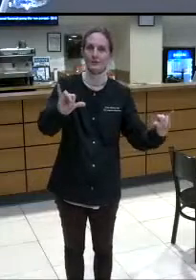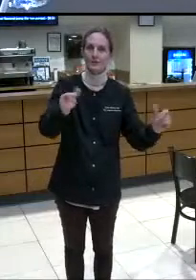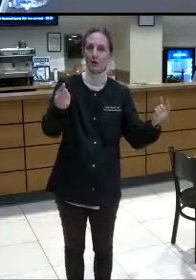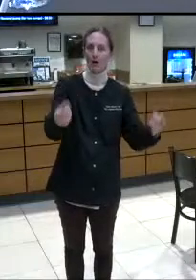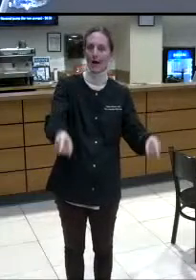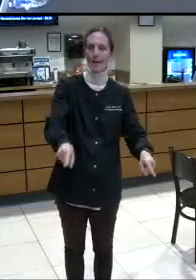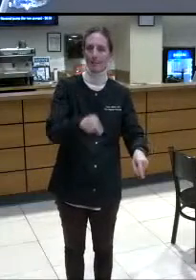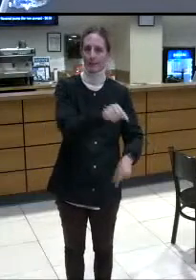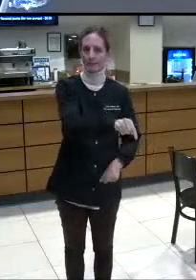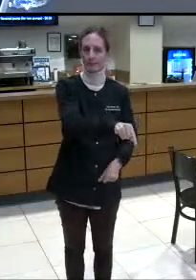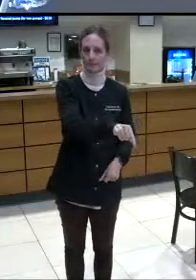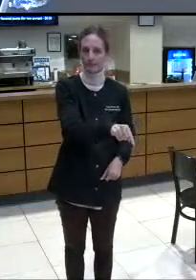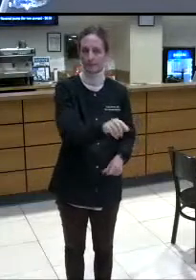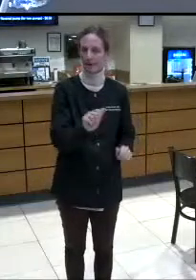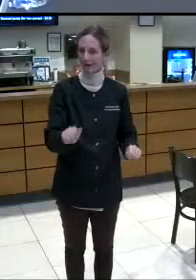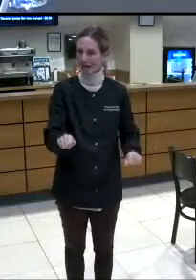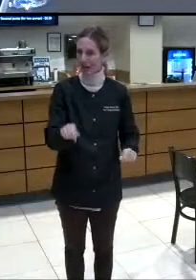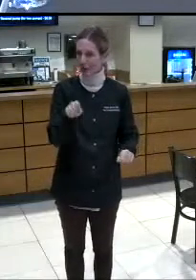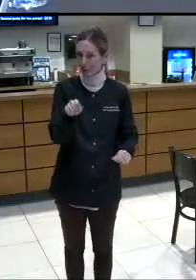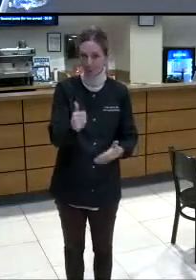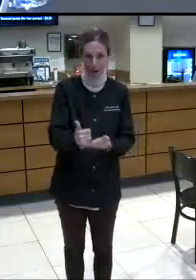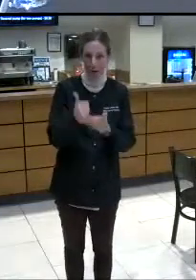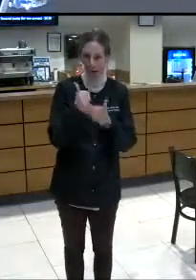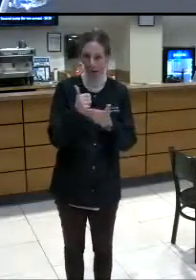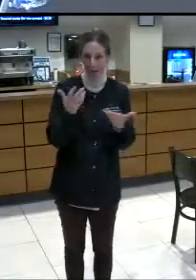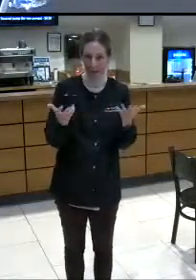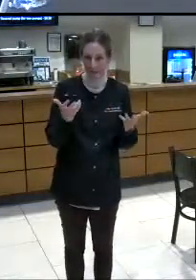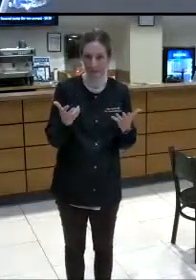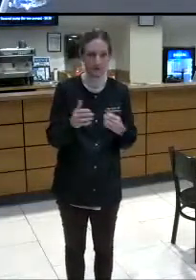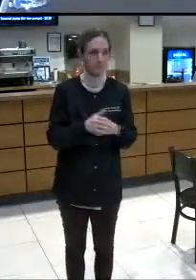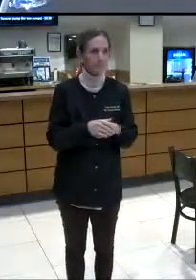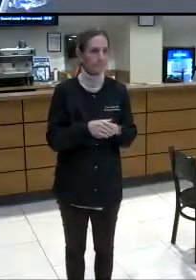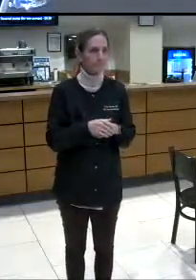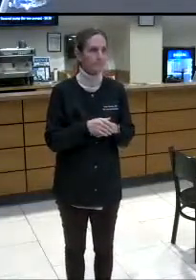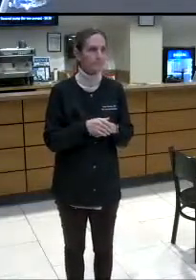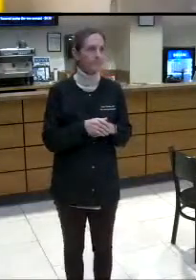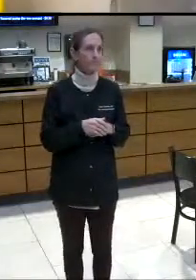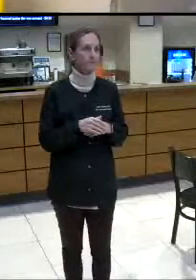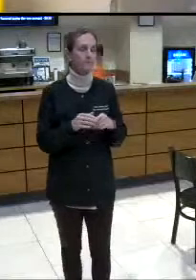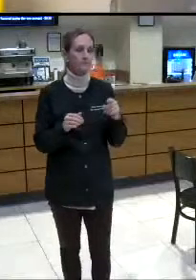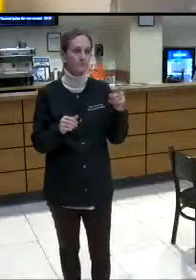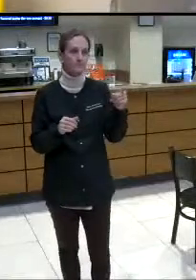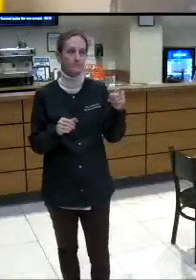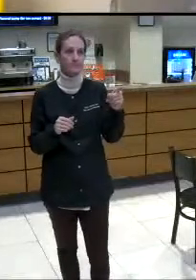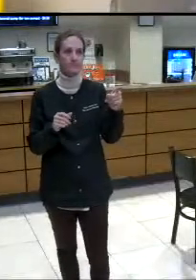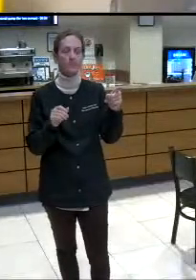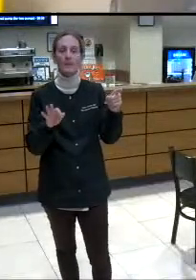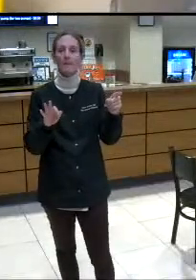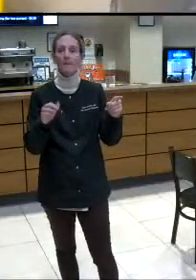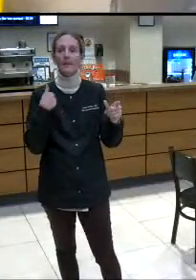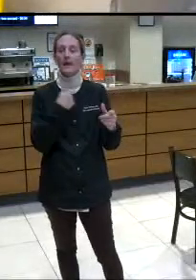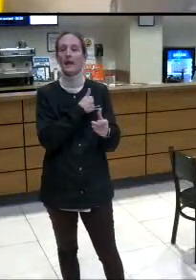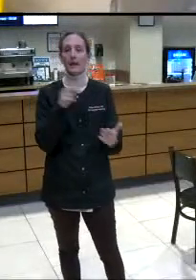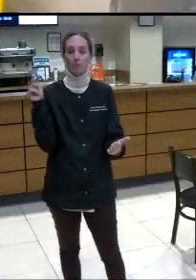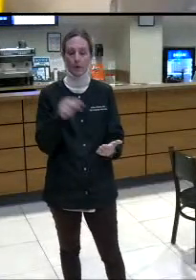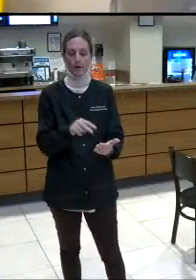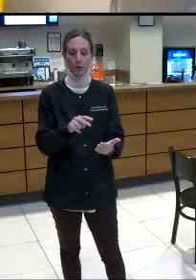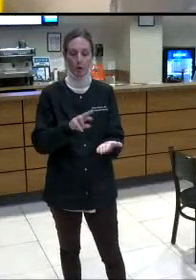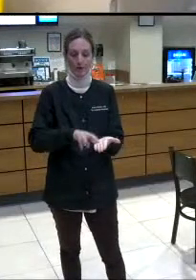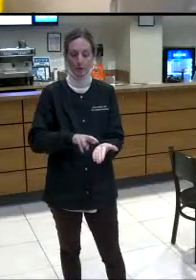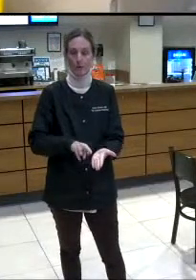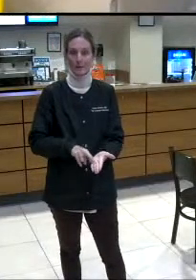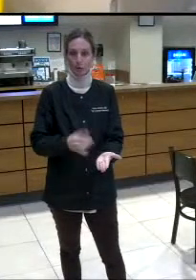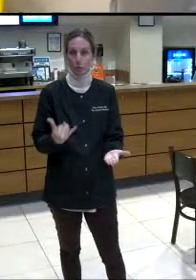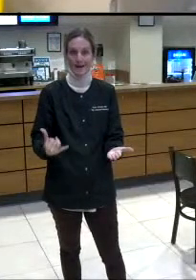So can you help? Can you? Yeah, at first I want to level set here. If we look at the research right now,